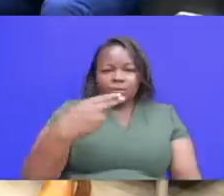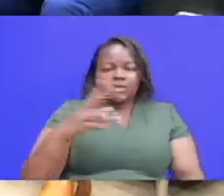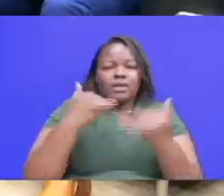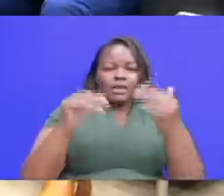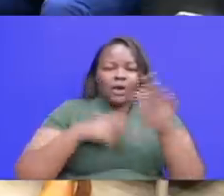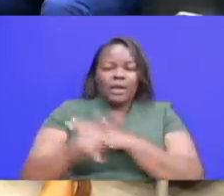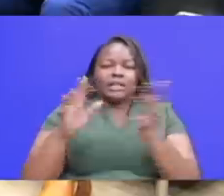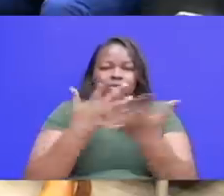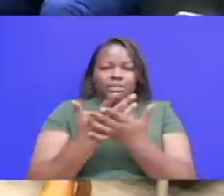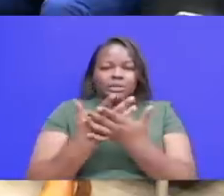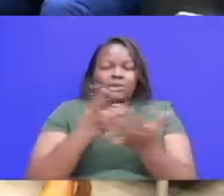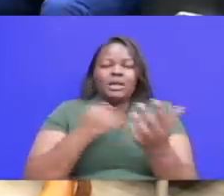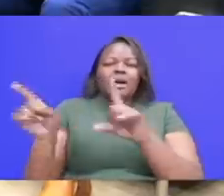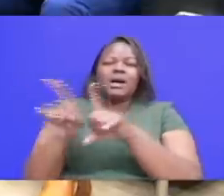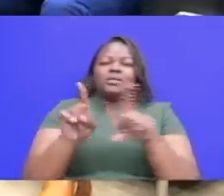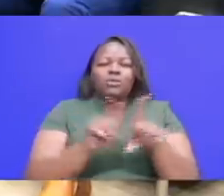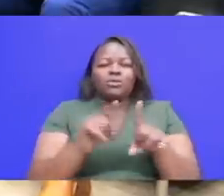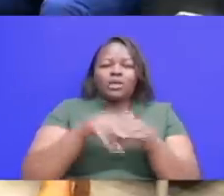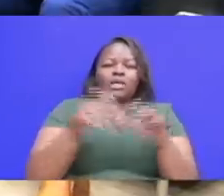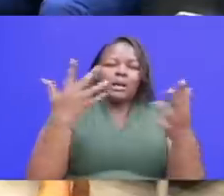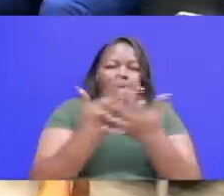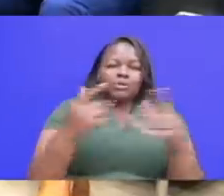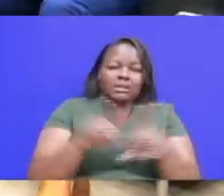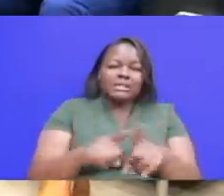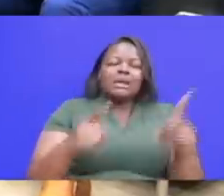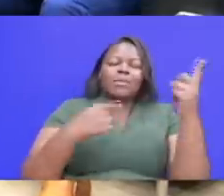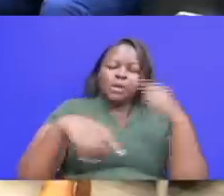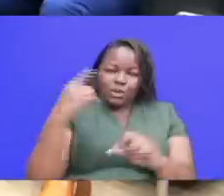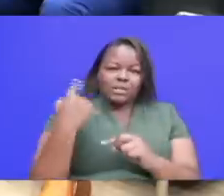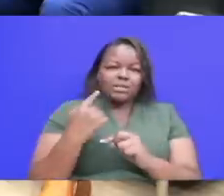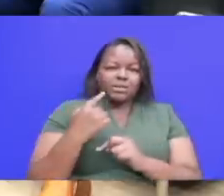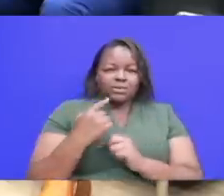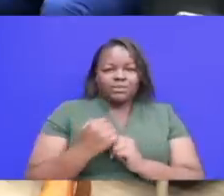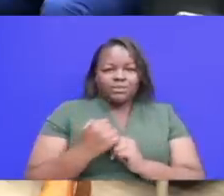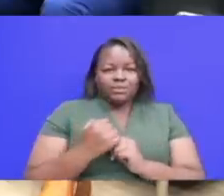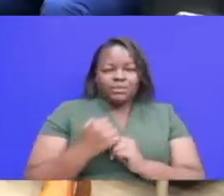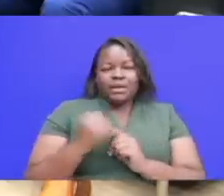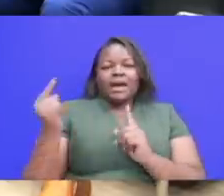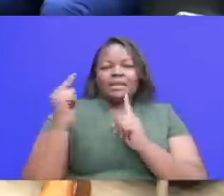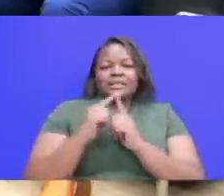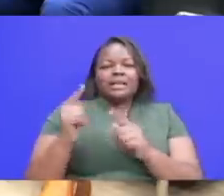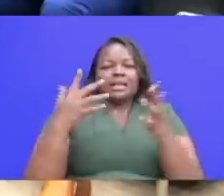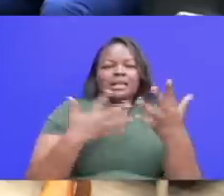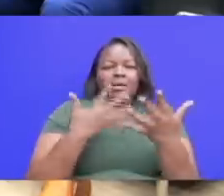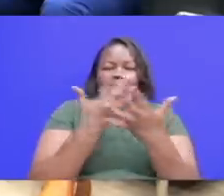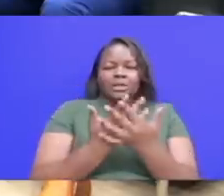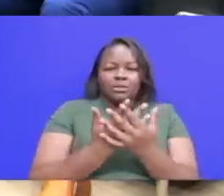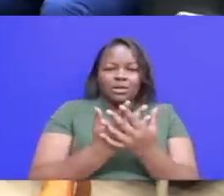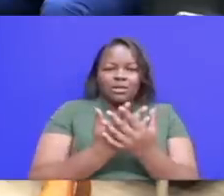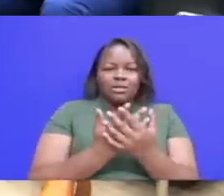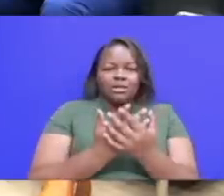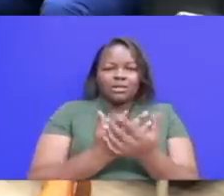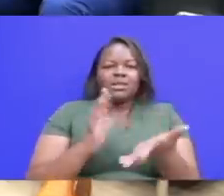he also excels in prison. Again in prison. till even the prison warden become a super